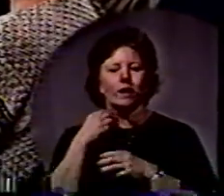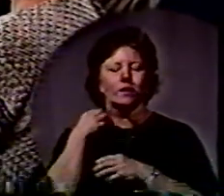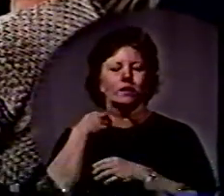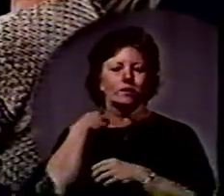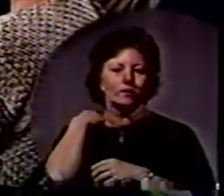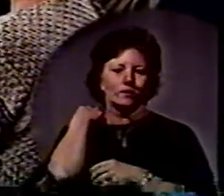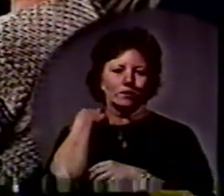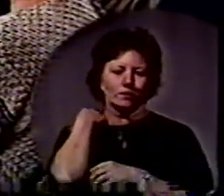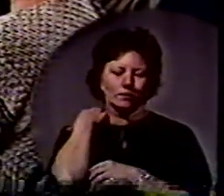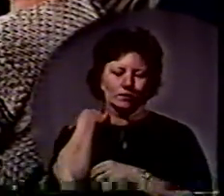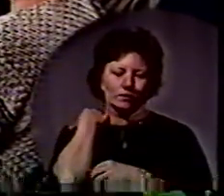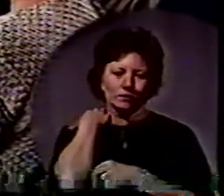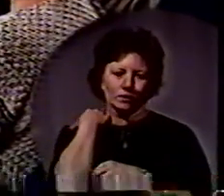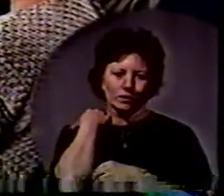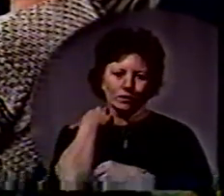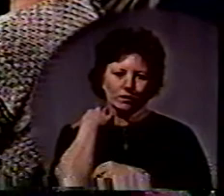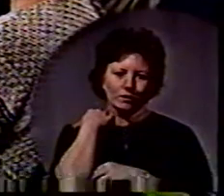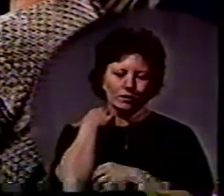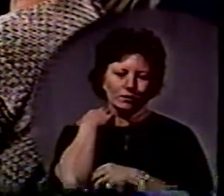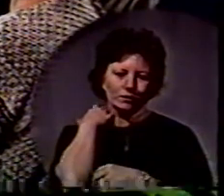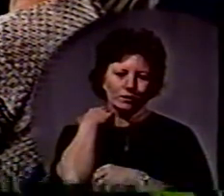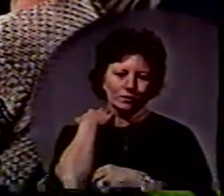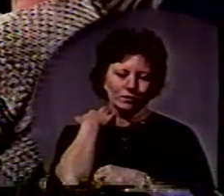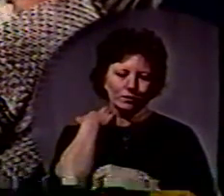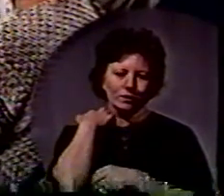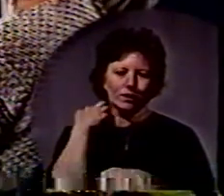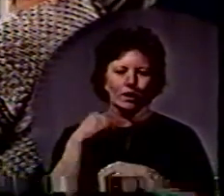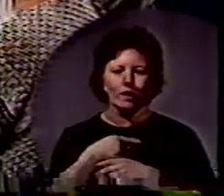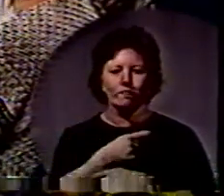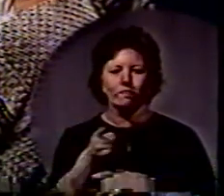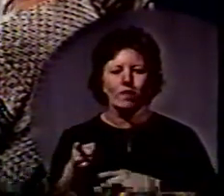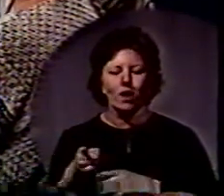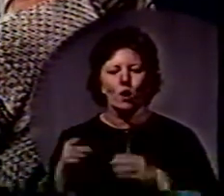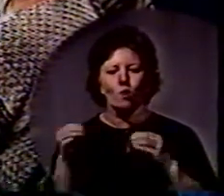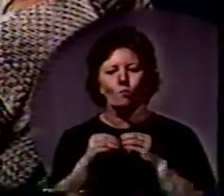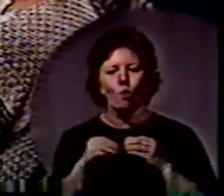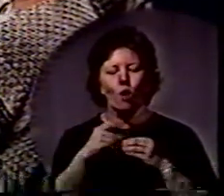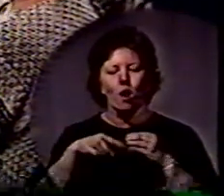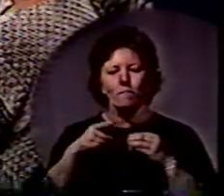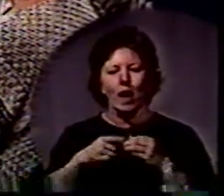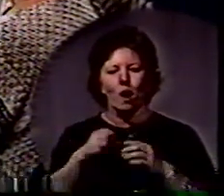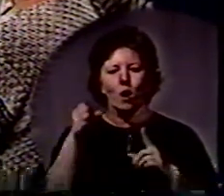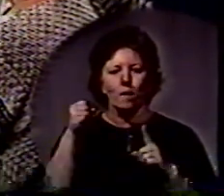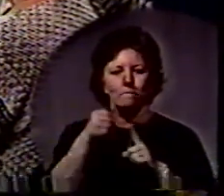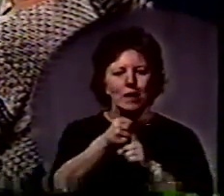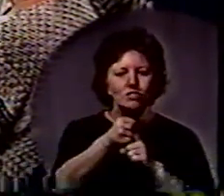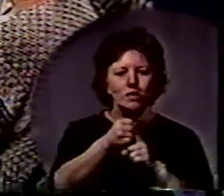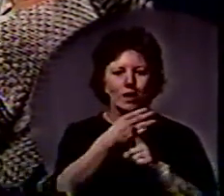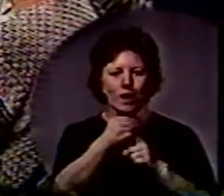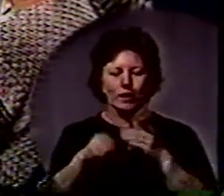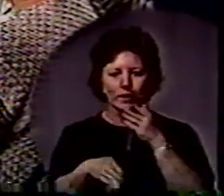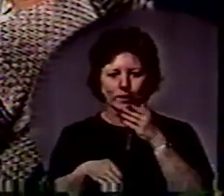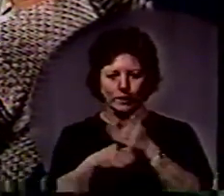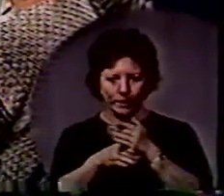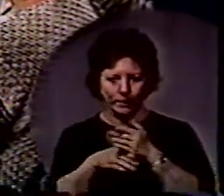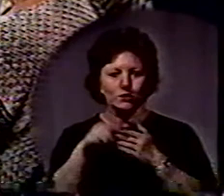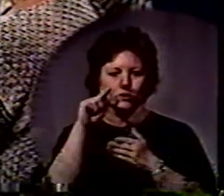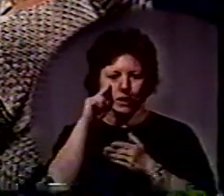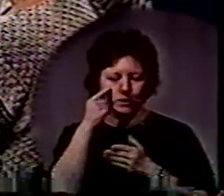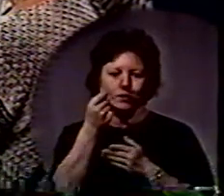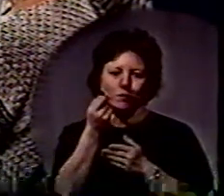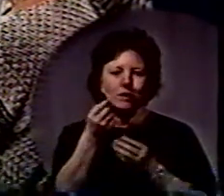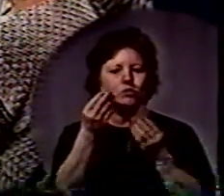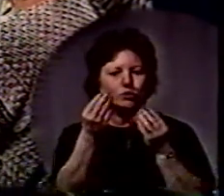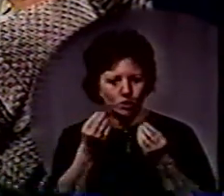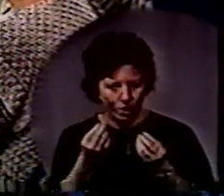Karate, they're more oriented to punching and kicking. The Chinese styles are a lot more softer.